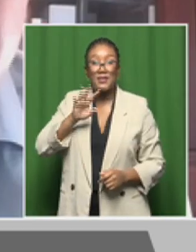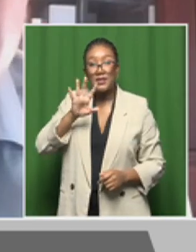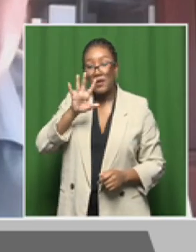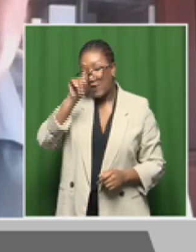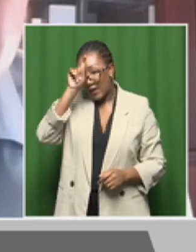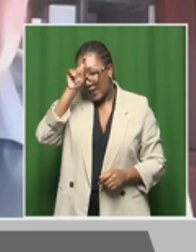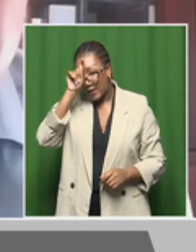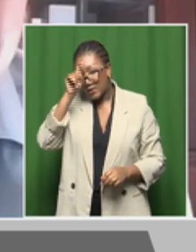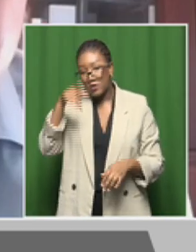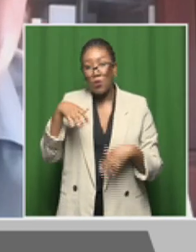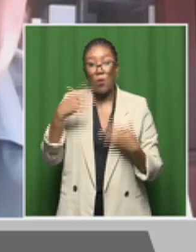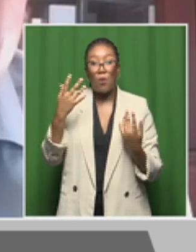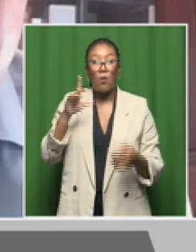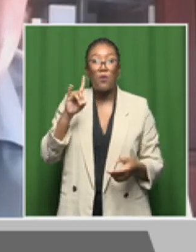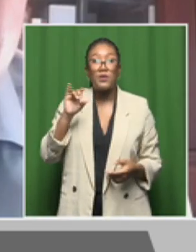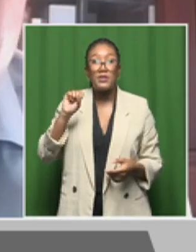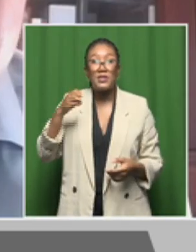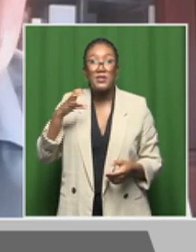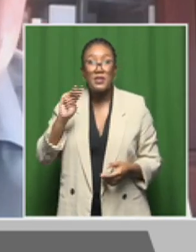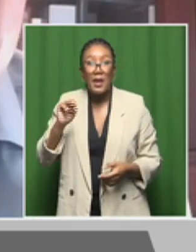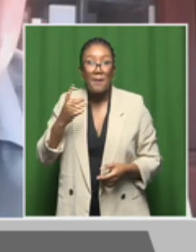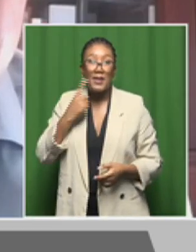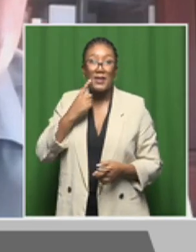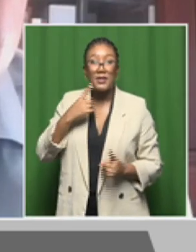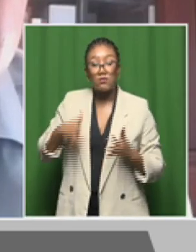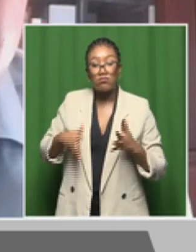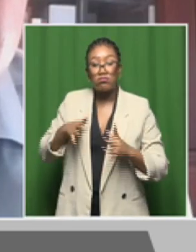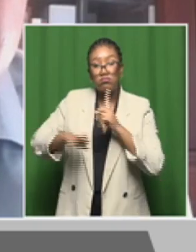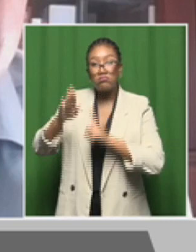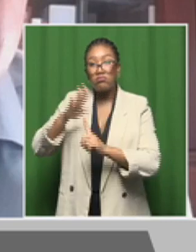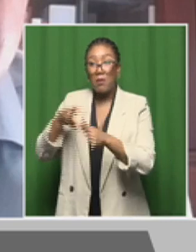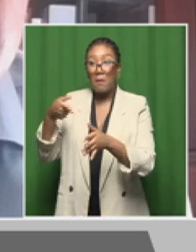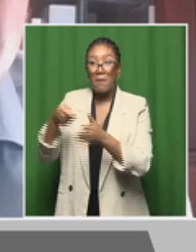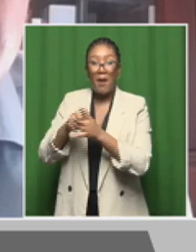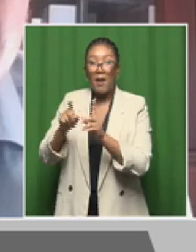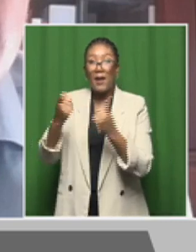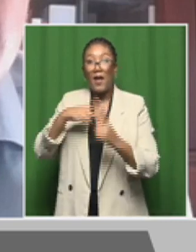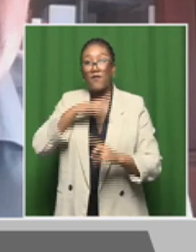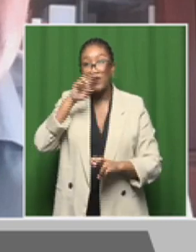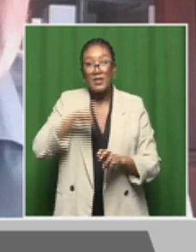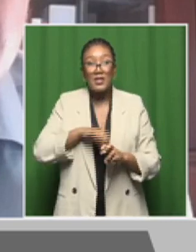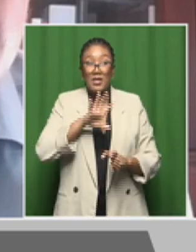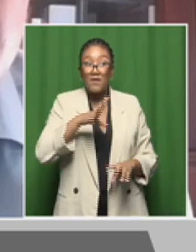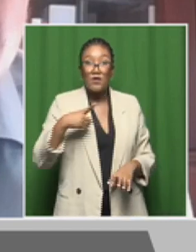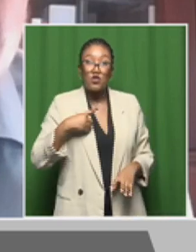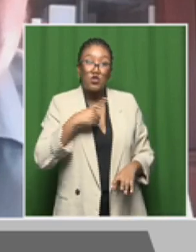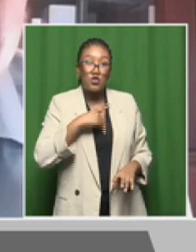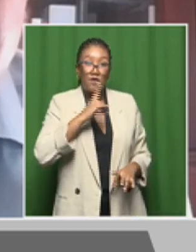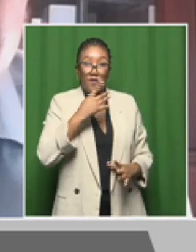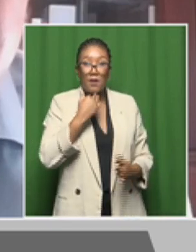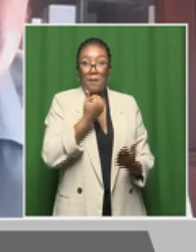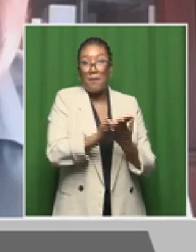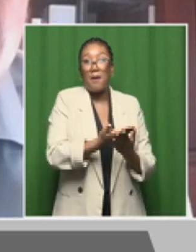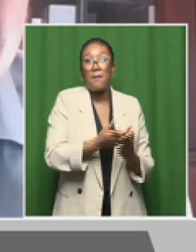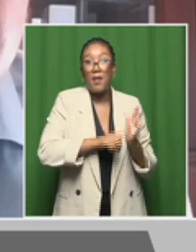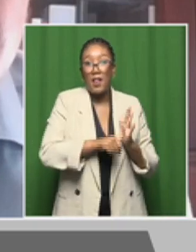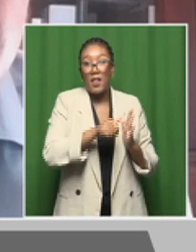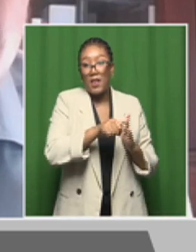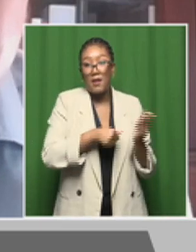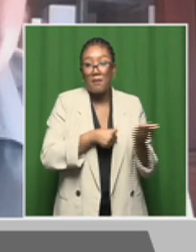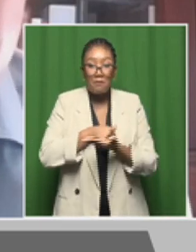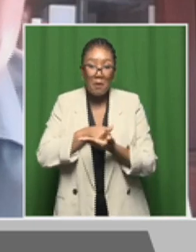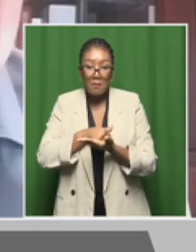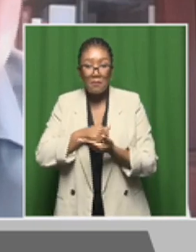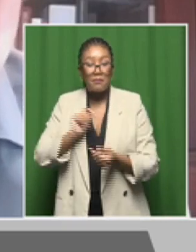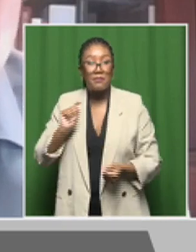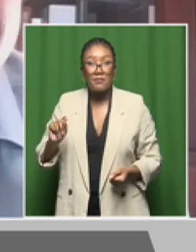of the challenges, so to speak, Stavros, when it comes to the treatment landscape with the new products that are